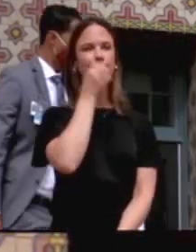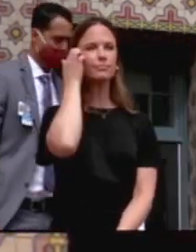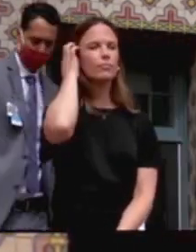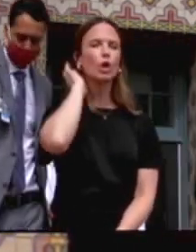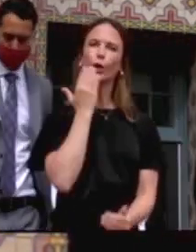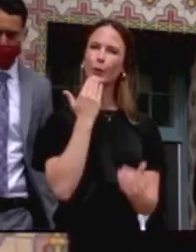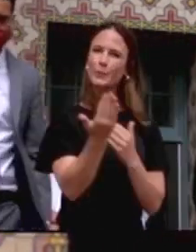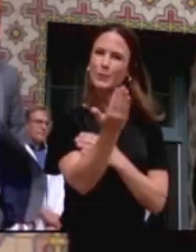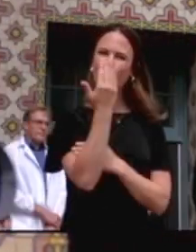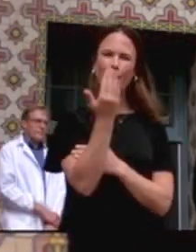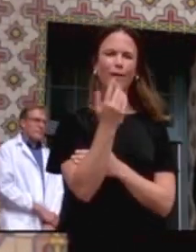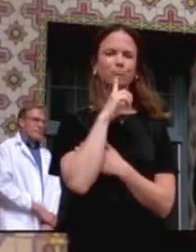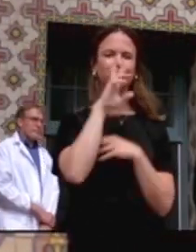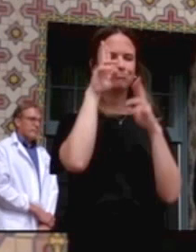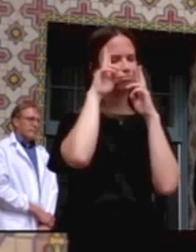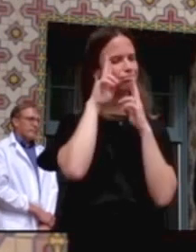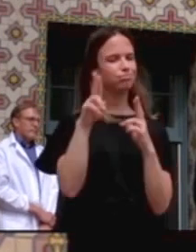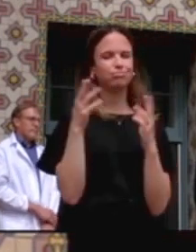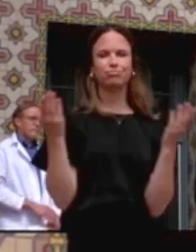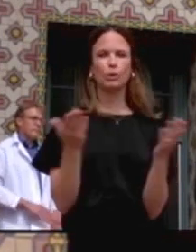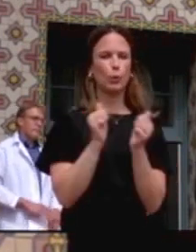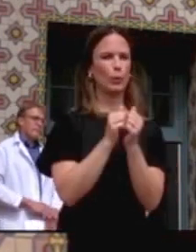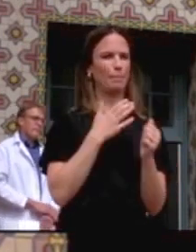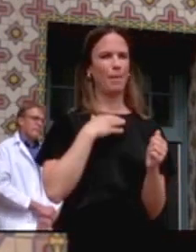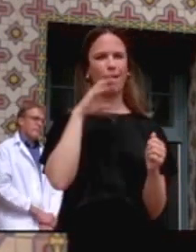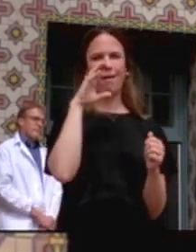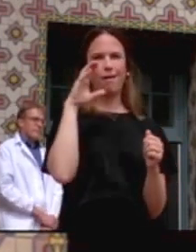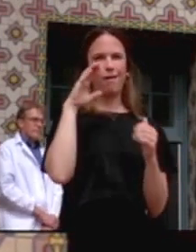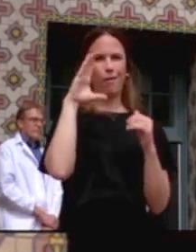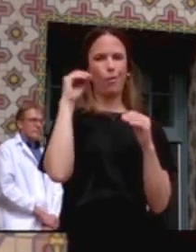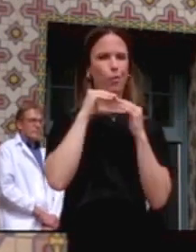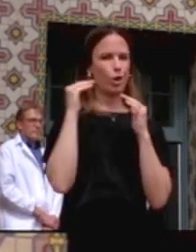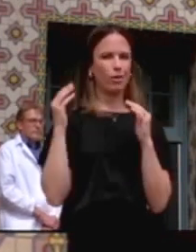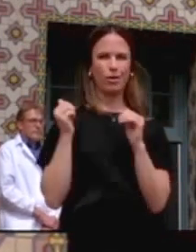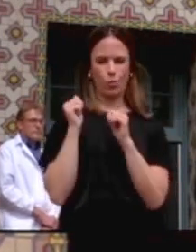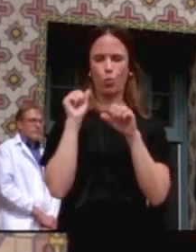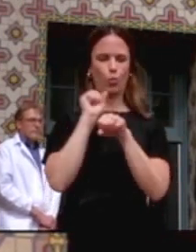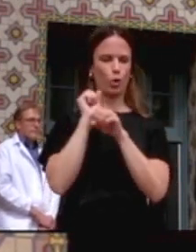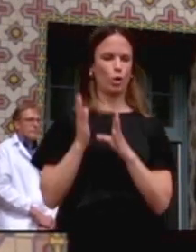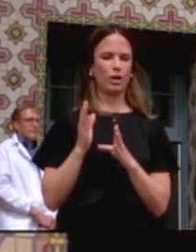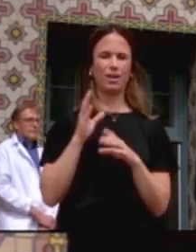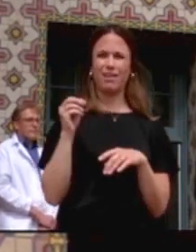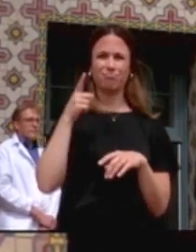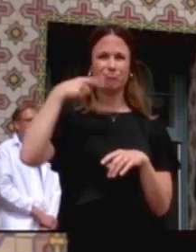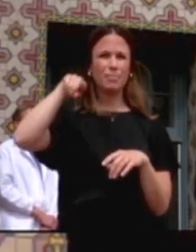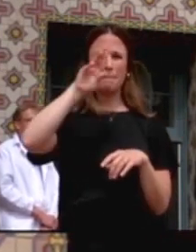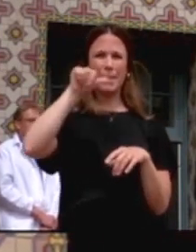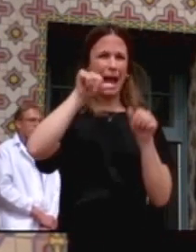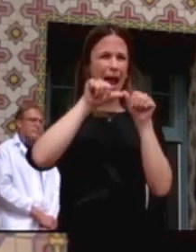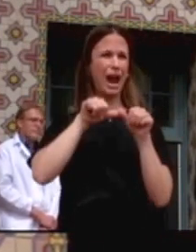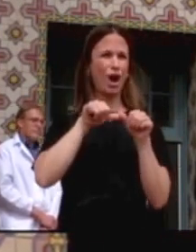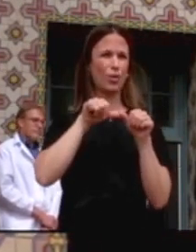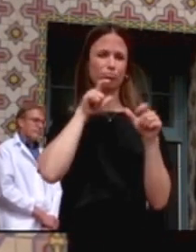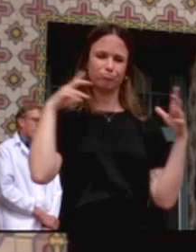Good morning. It's such an honor to be here with my colleagues, fellow health officers from throughout the Bay Area.